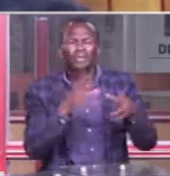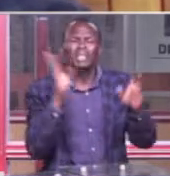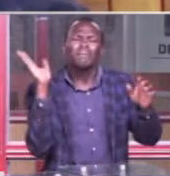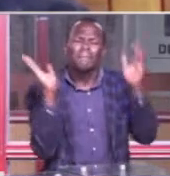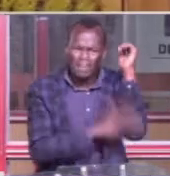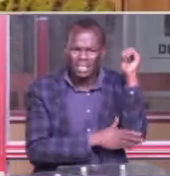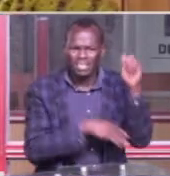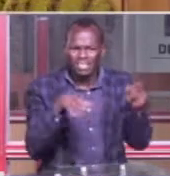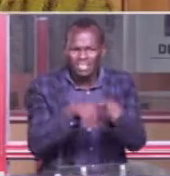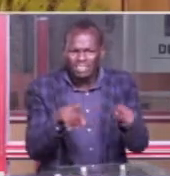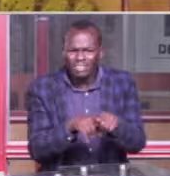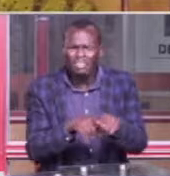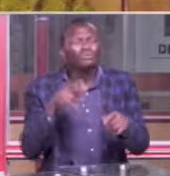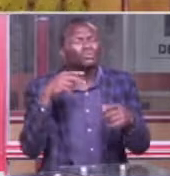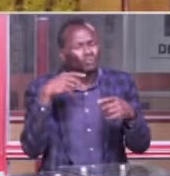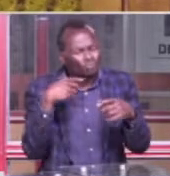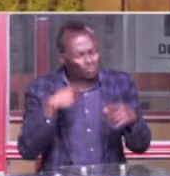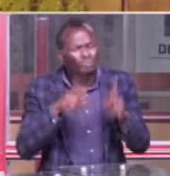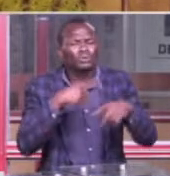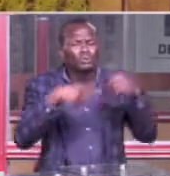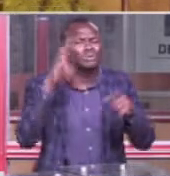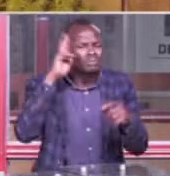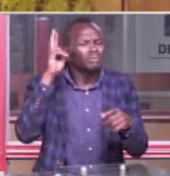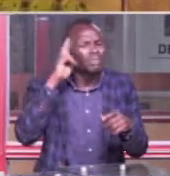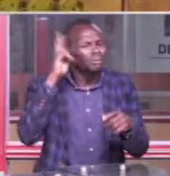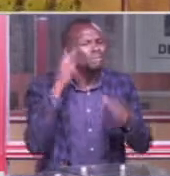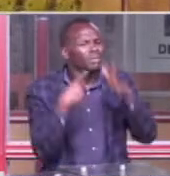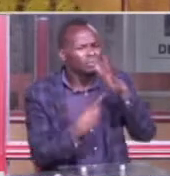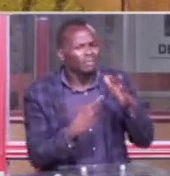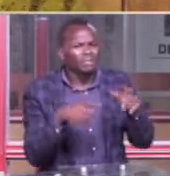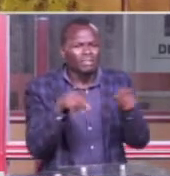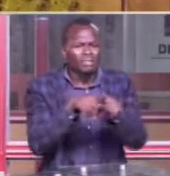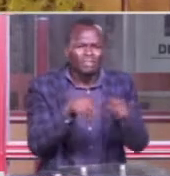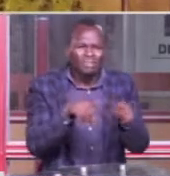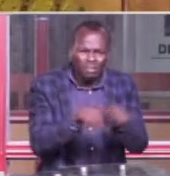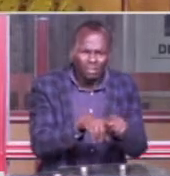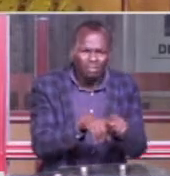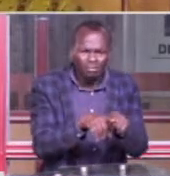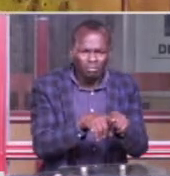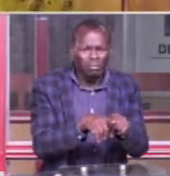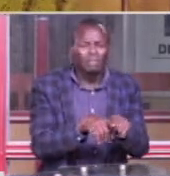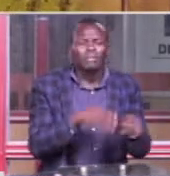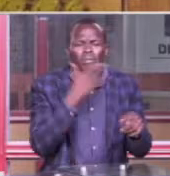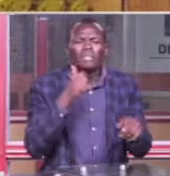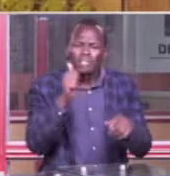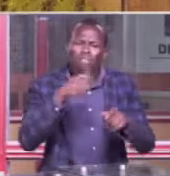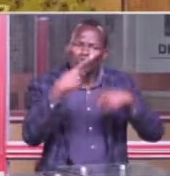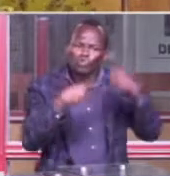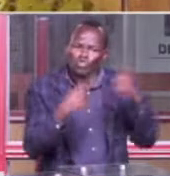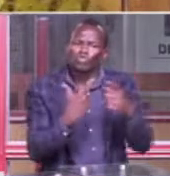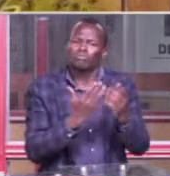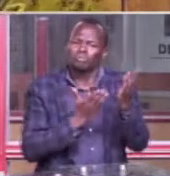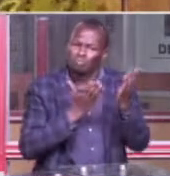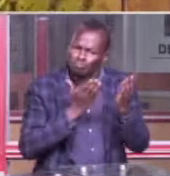take this for granted. She's doing West Nile great, so no one should intimidate her while she's doing her duty at the office which